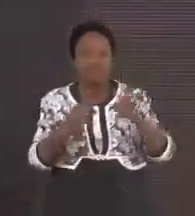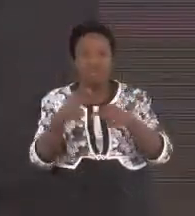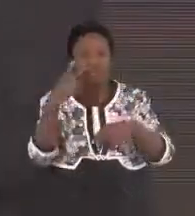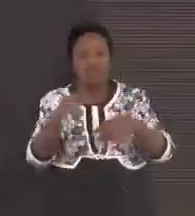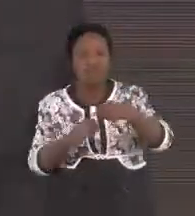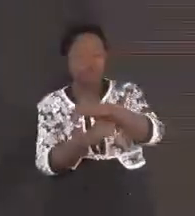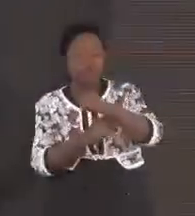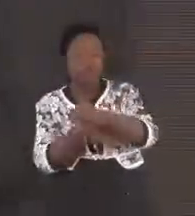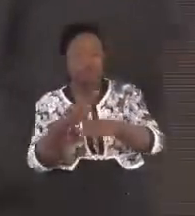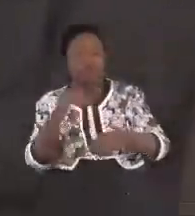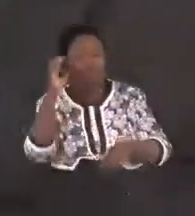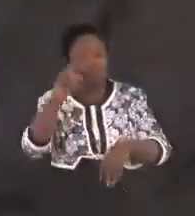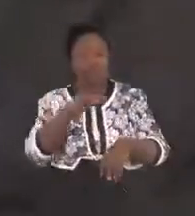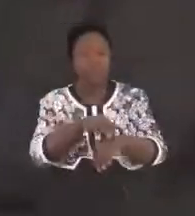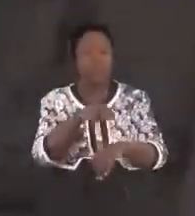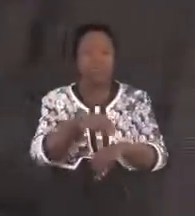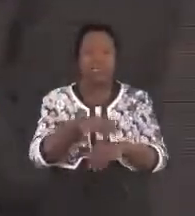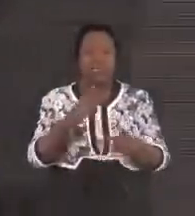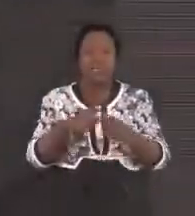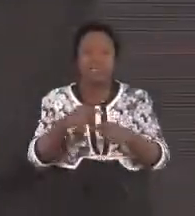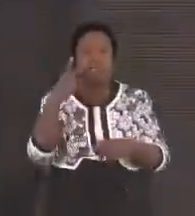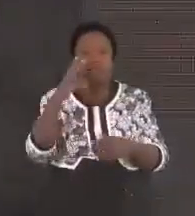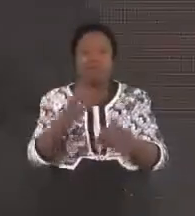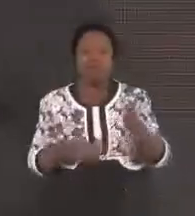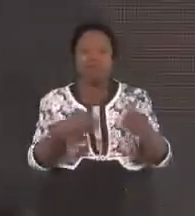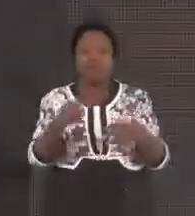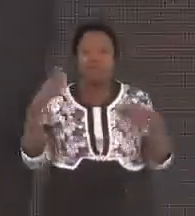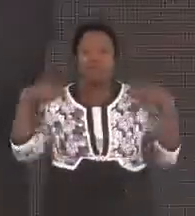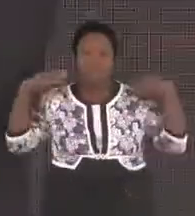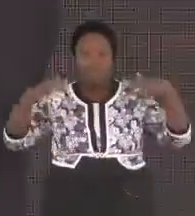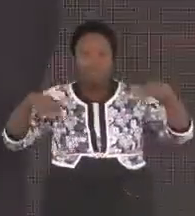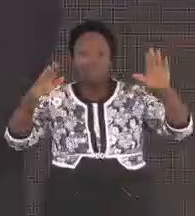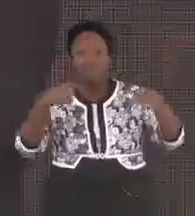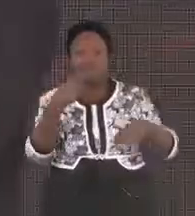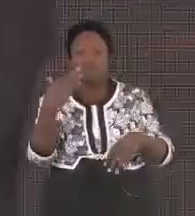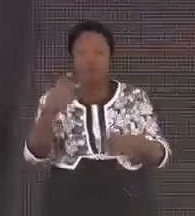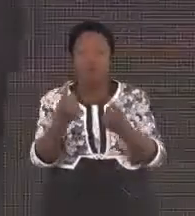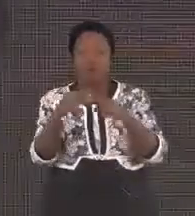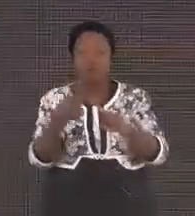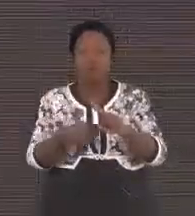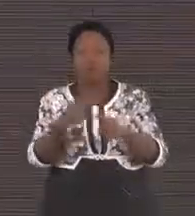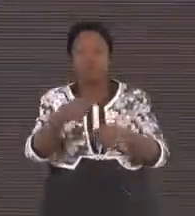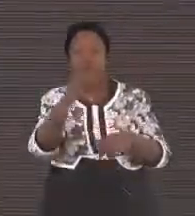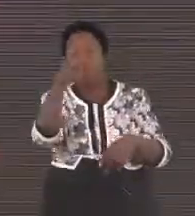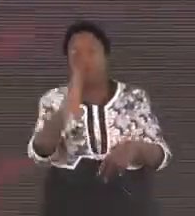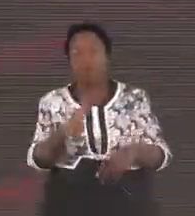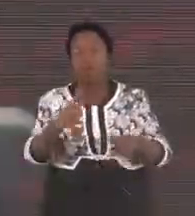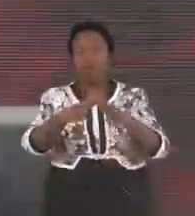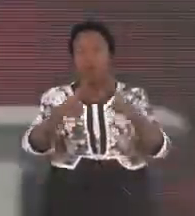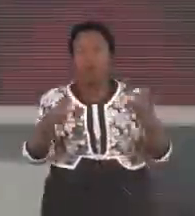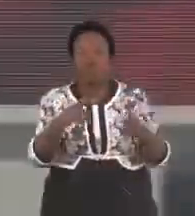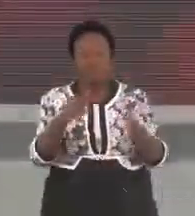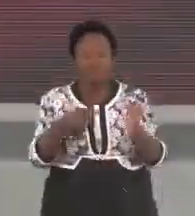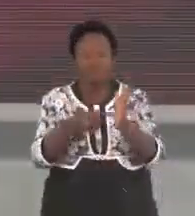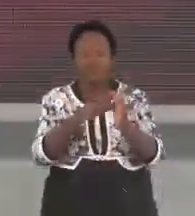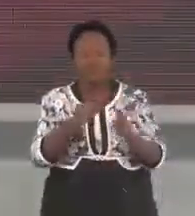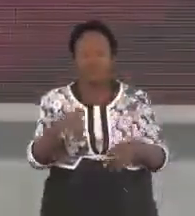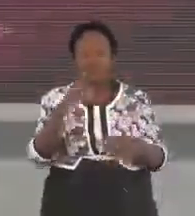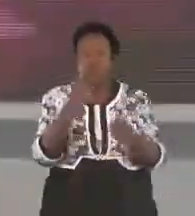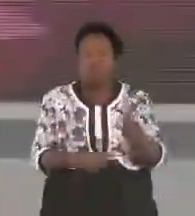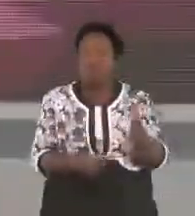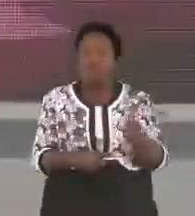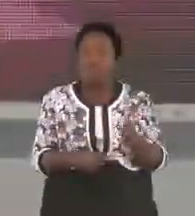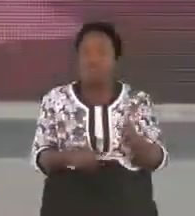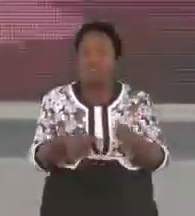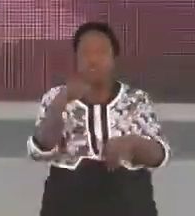Look at what the angel said, coming from God, revealing what ministry John